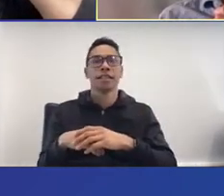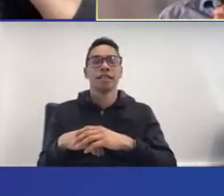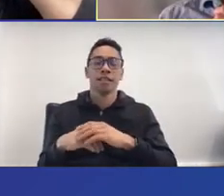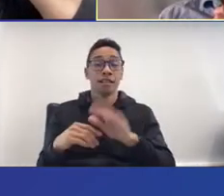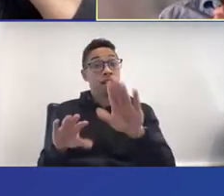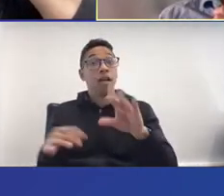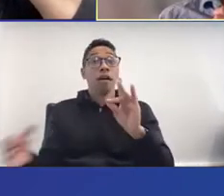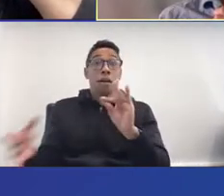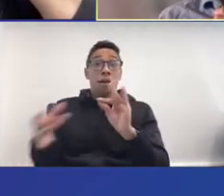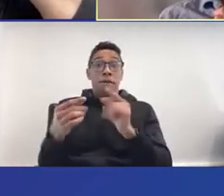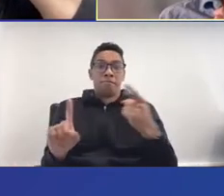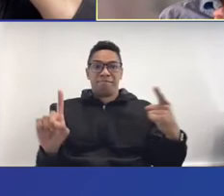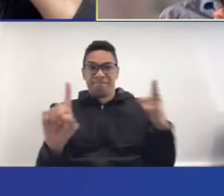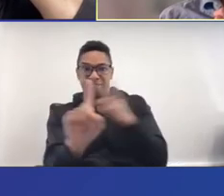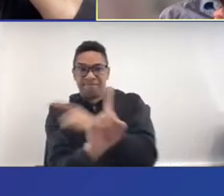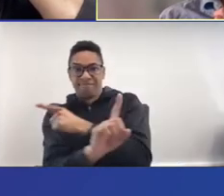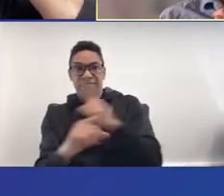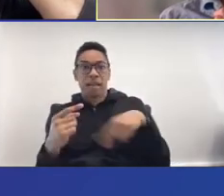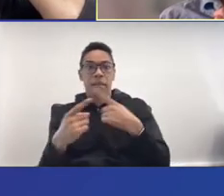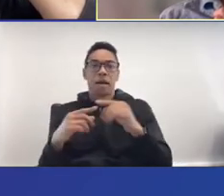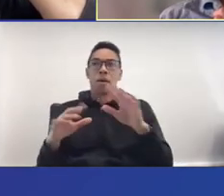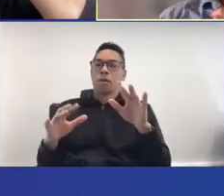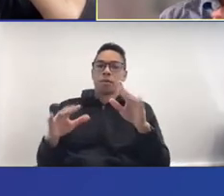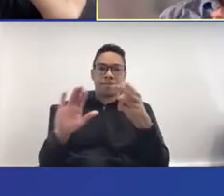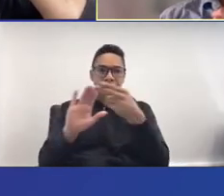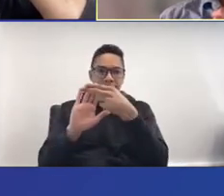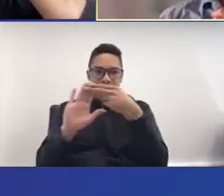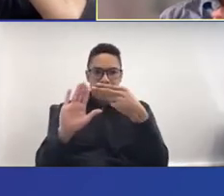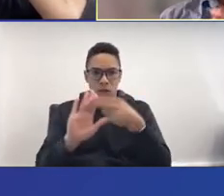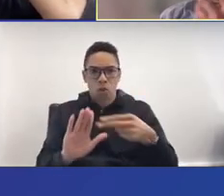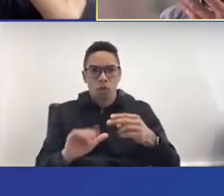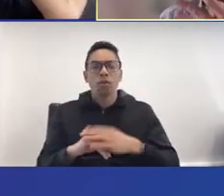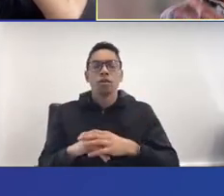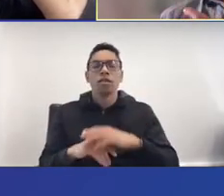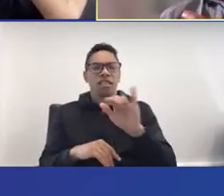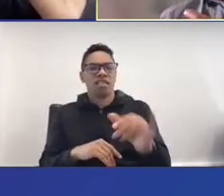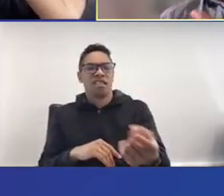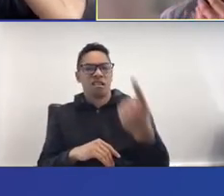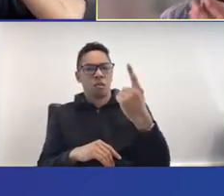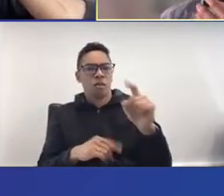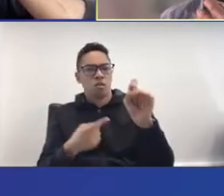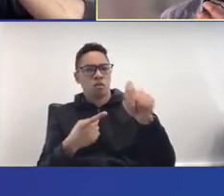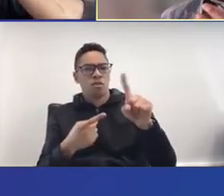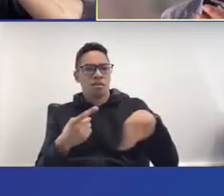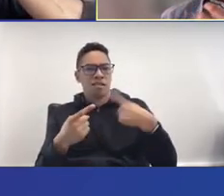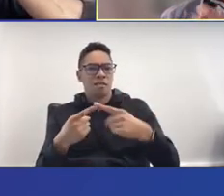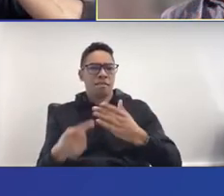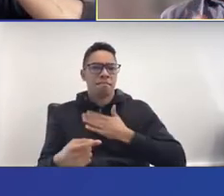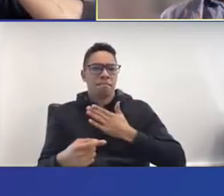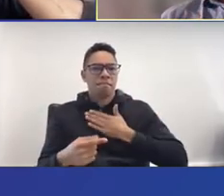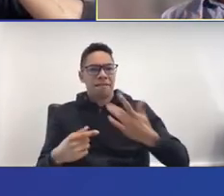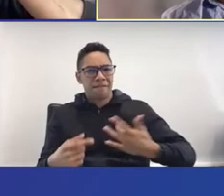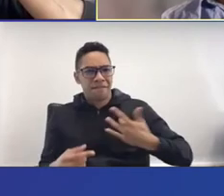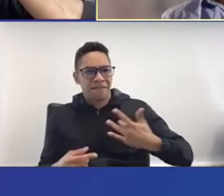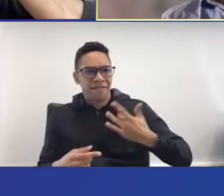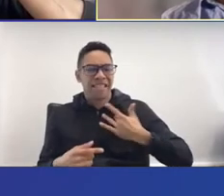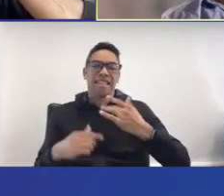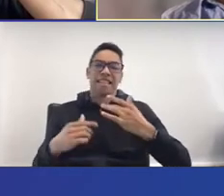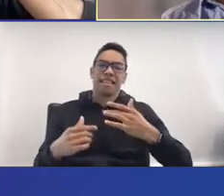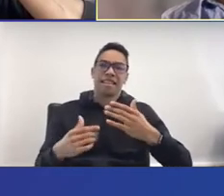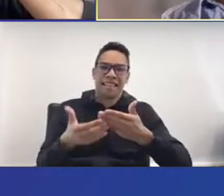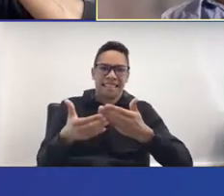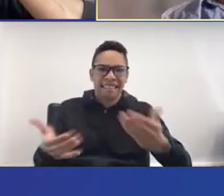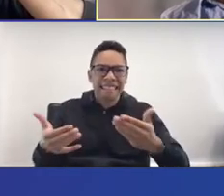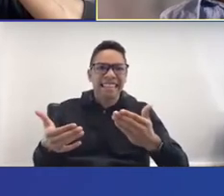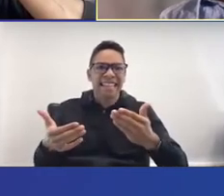diagnosis, which is a question about, in my feelings, about the things that challenge us,